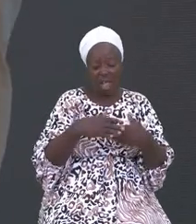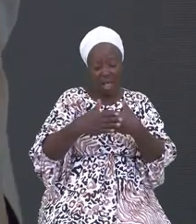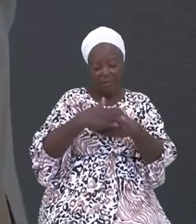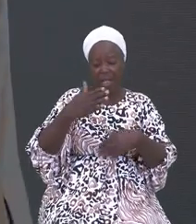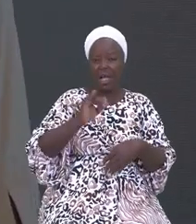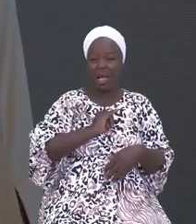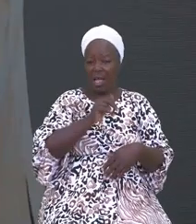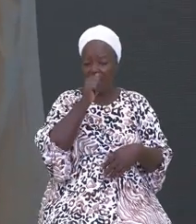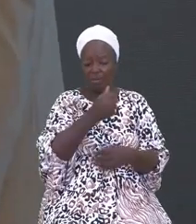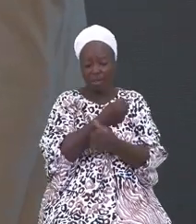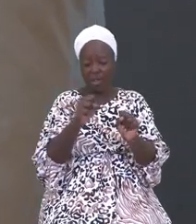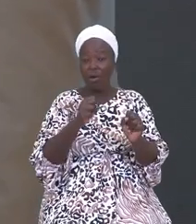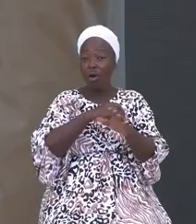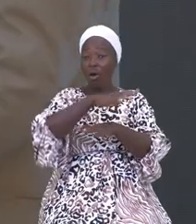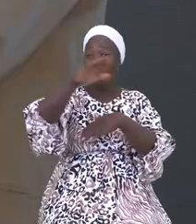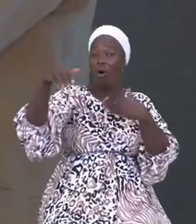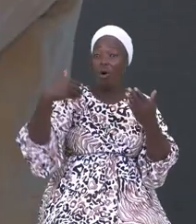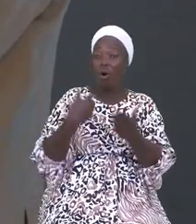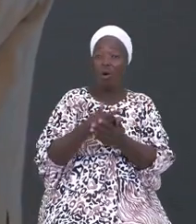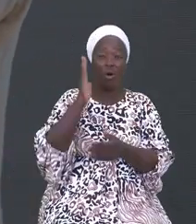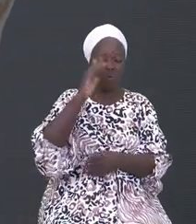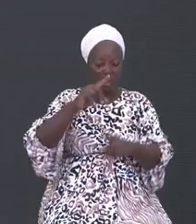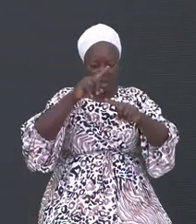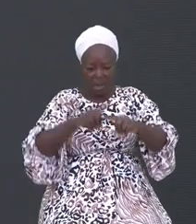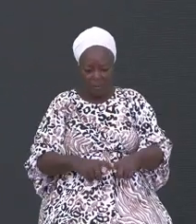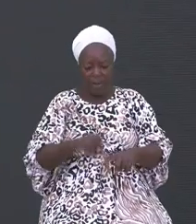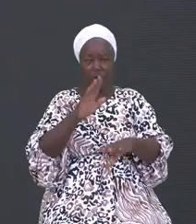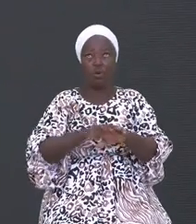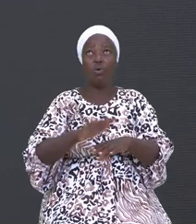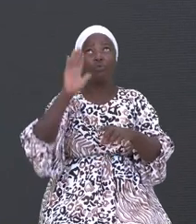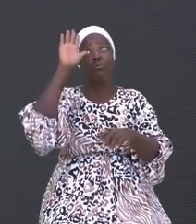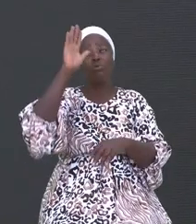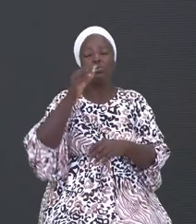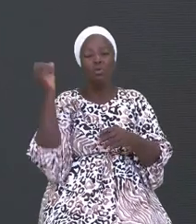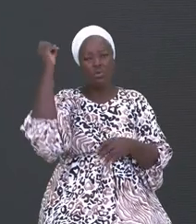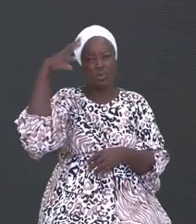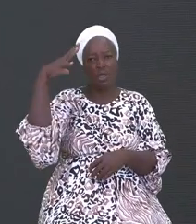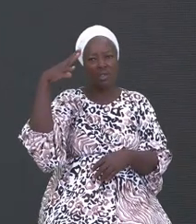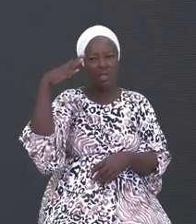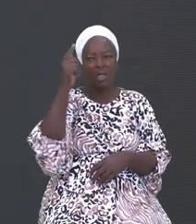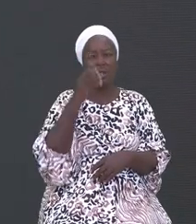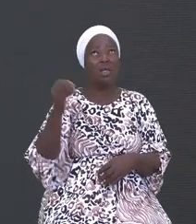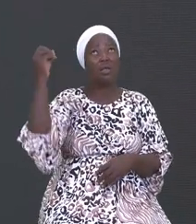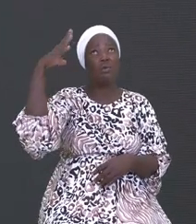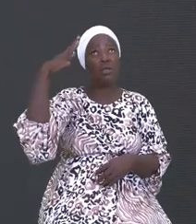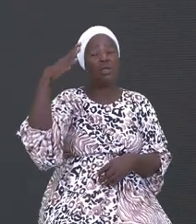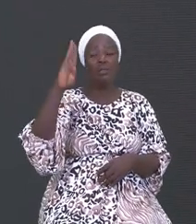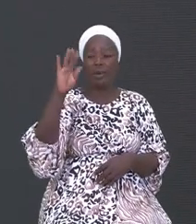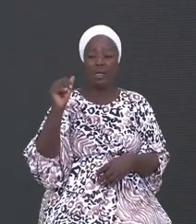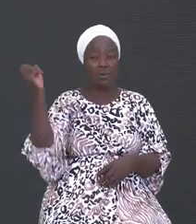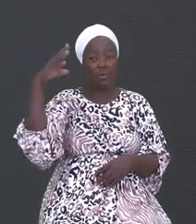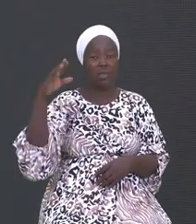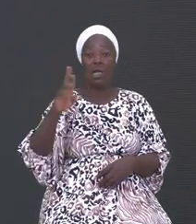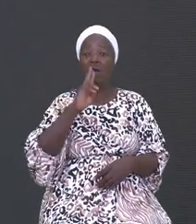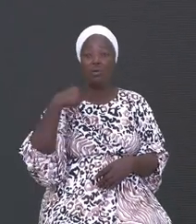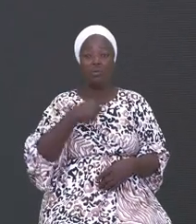saved, all will depend on your grace. By grace are you saved through